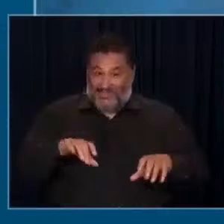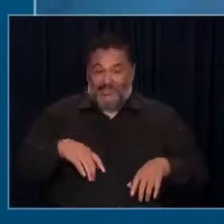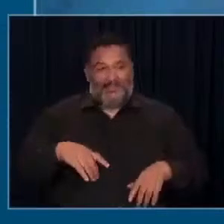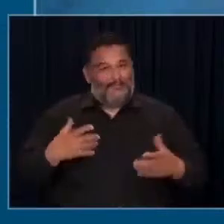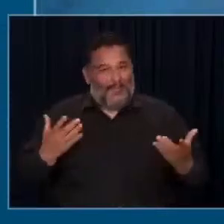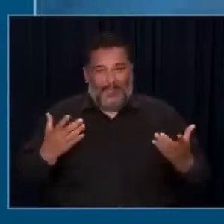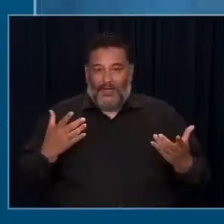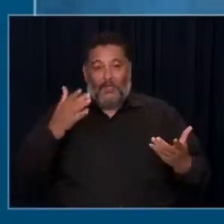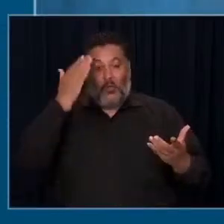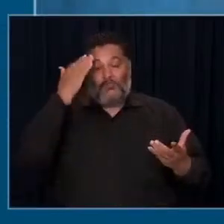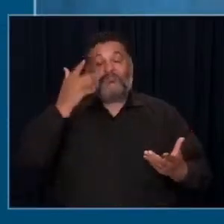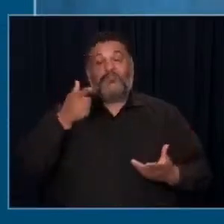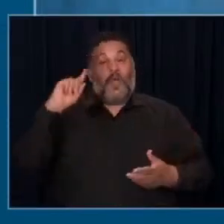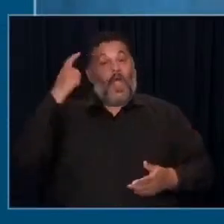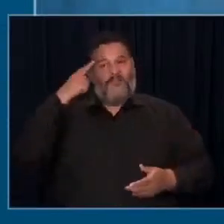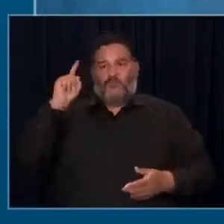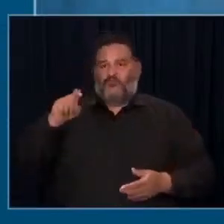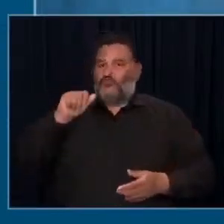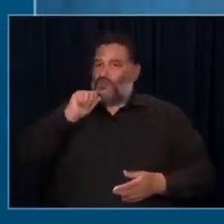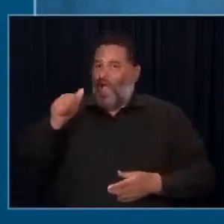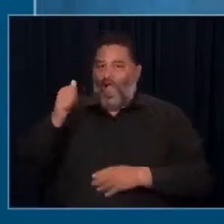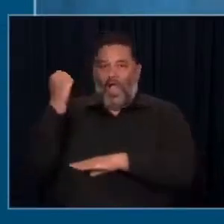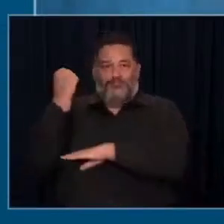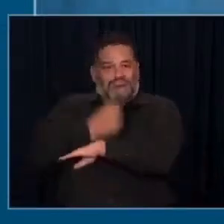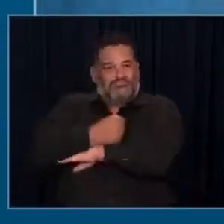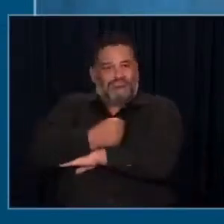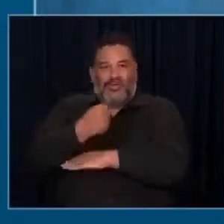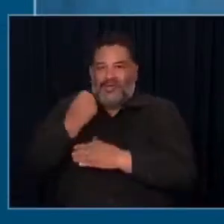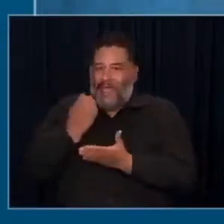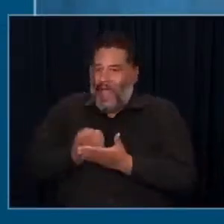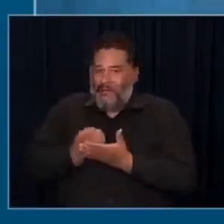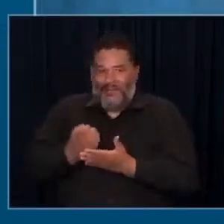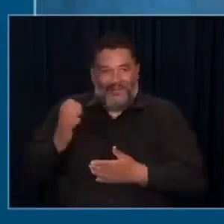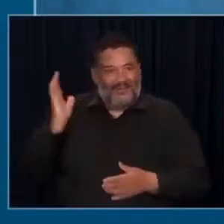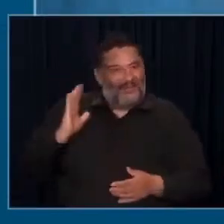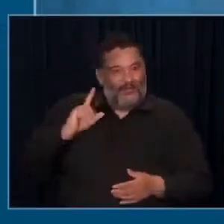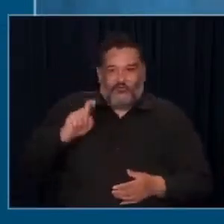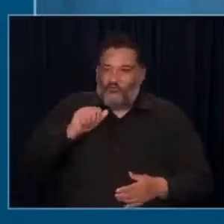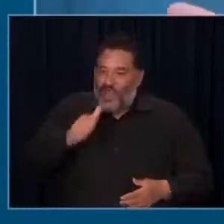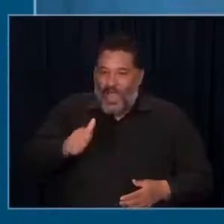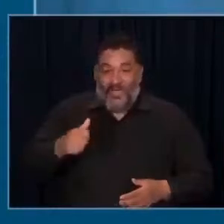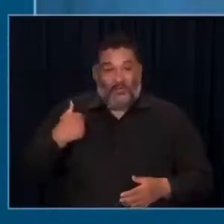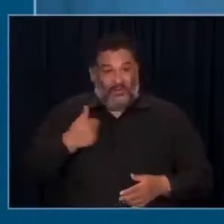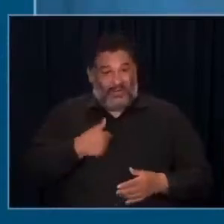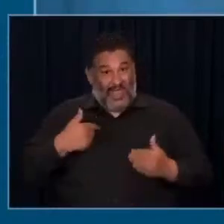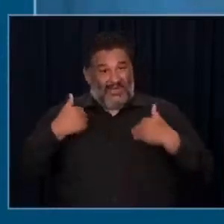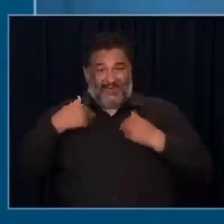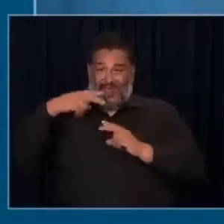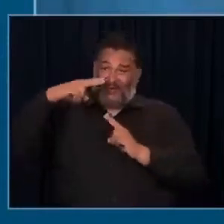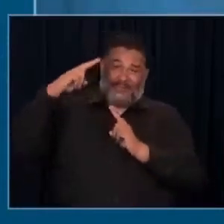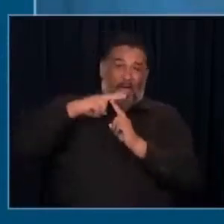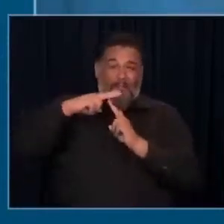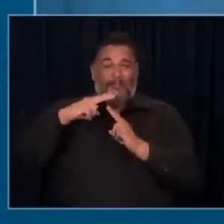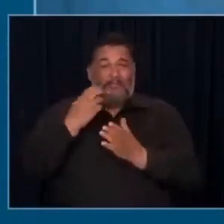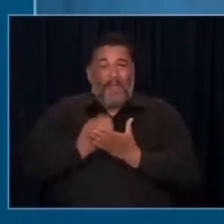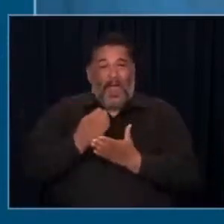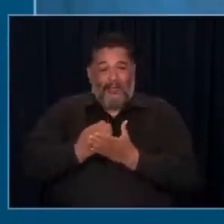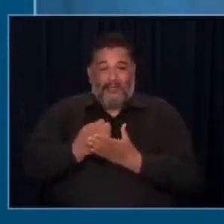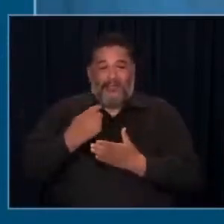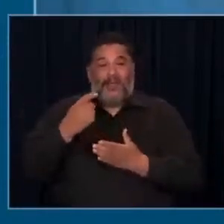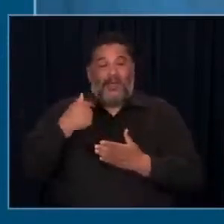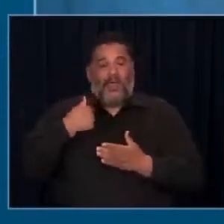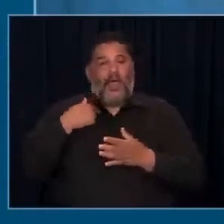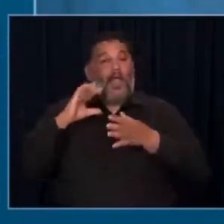government should have never closed down our economy. We have the greatest economy. I referred back to World War II,